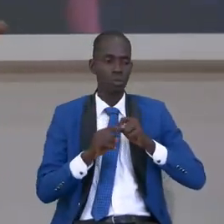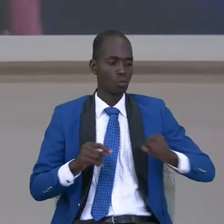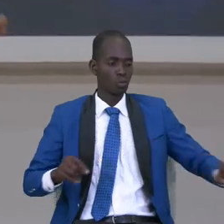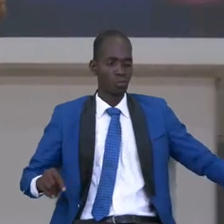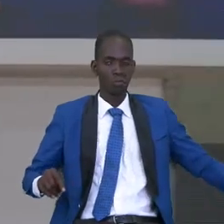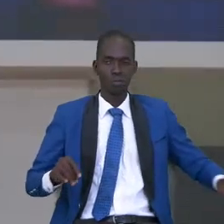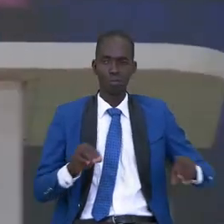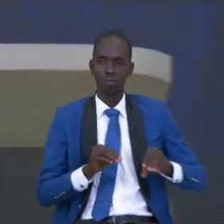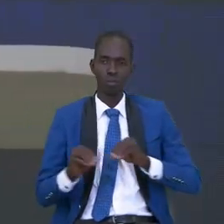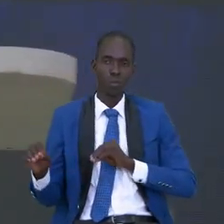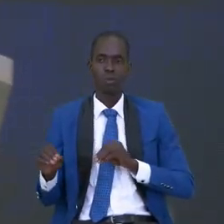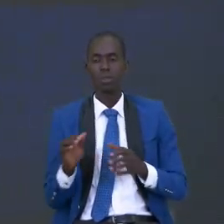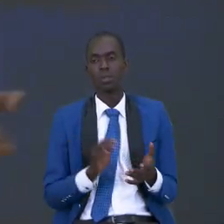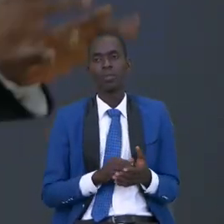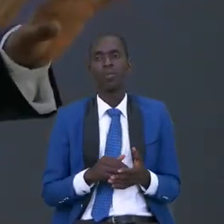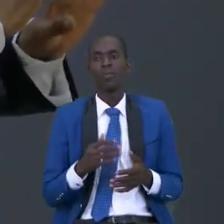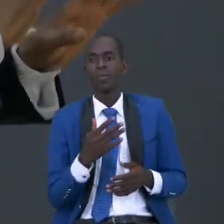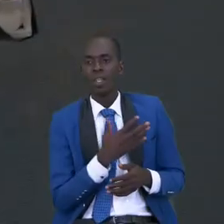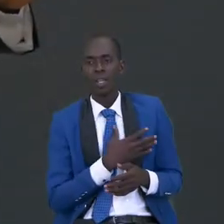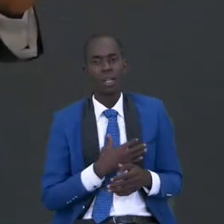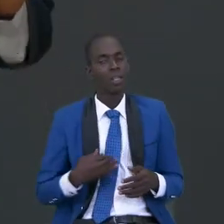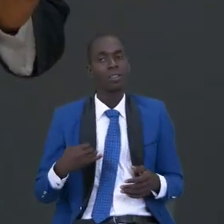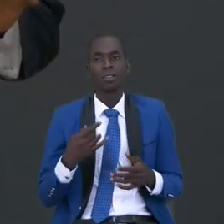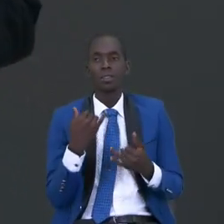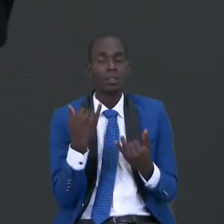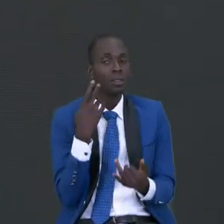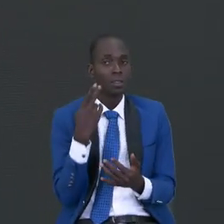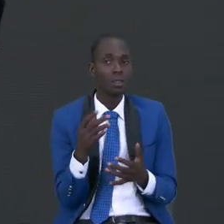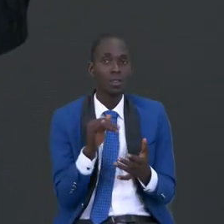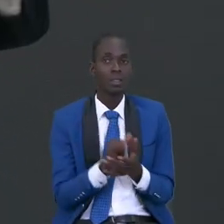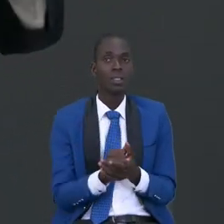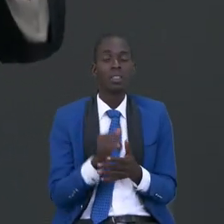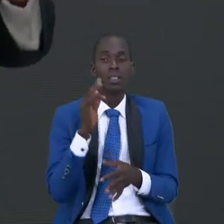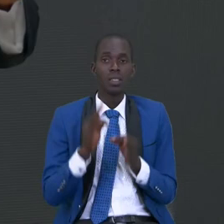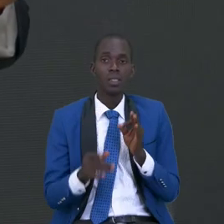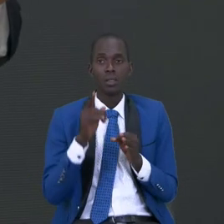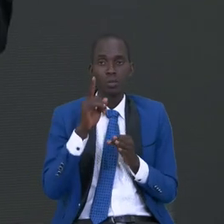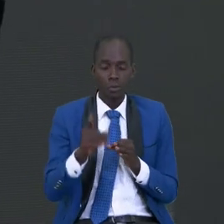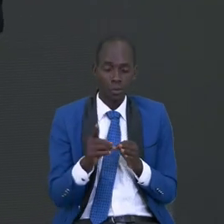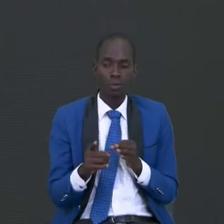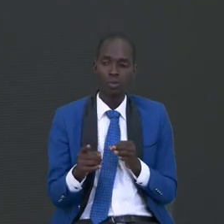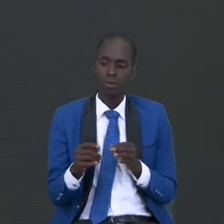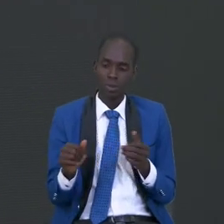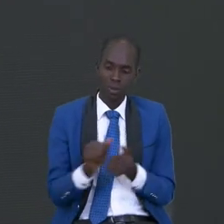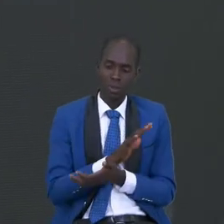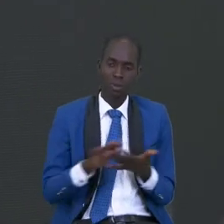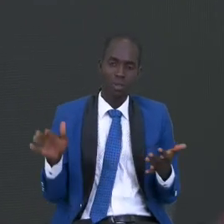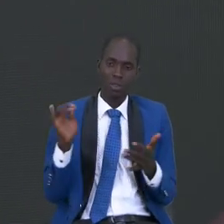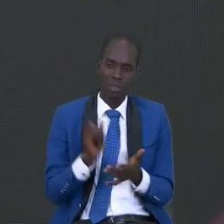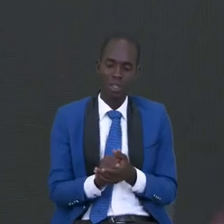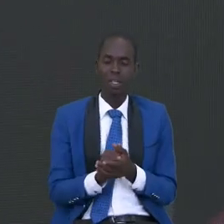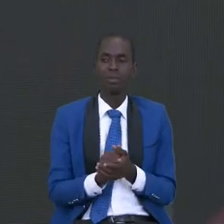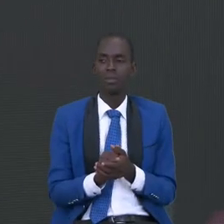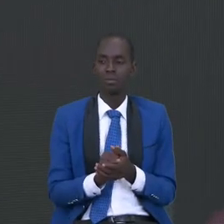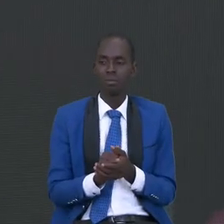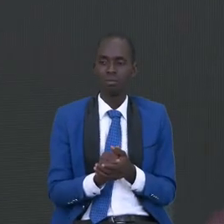I'll never pay attention to the unbelief. I'll starve that unbelief to death. I'll hang it there with a